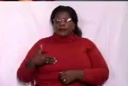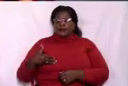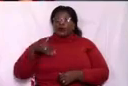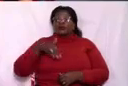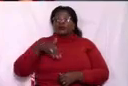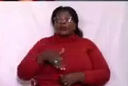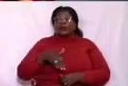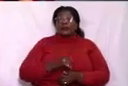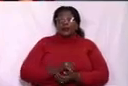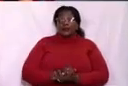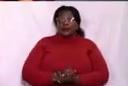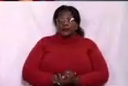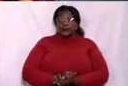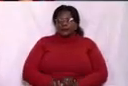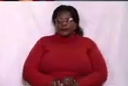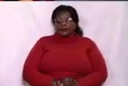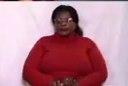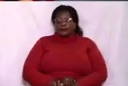Namibia, and